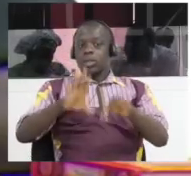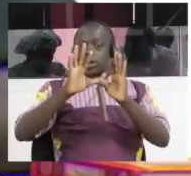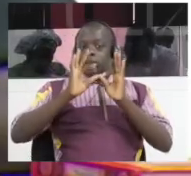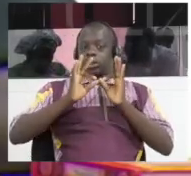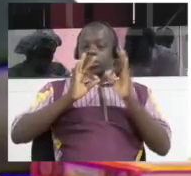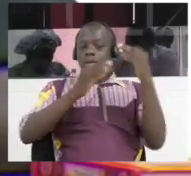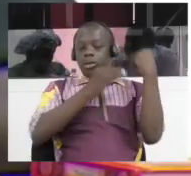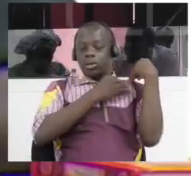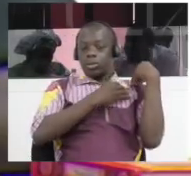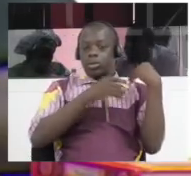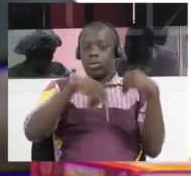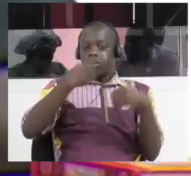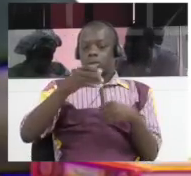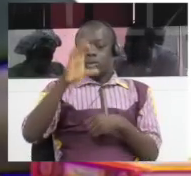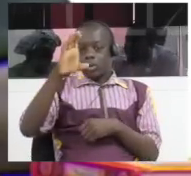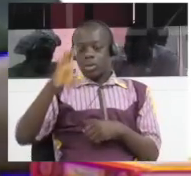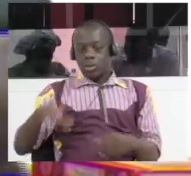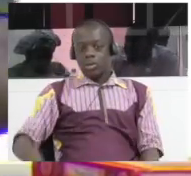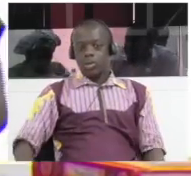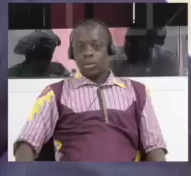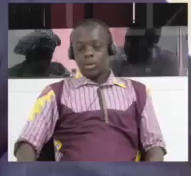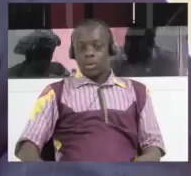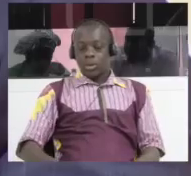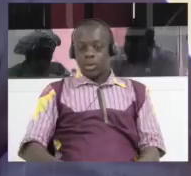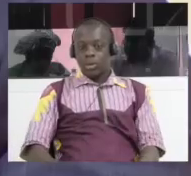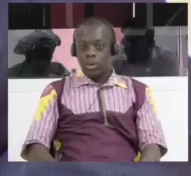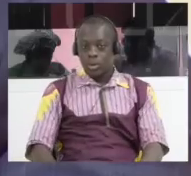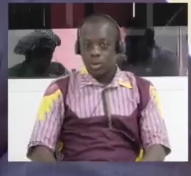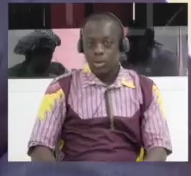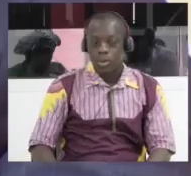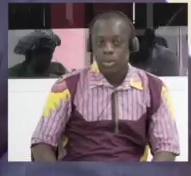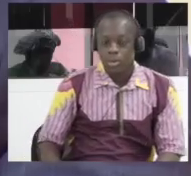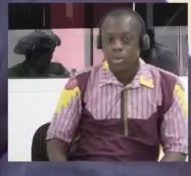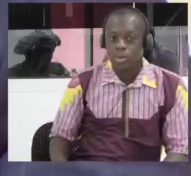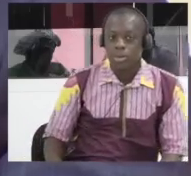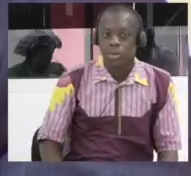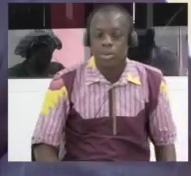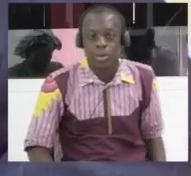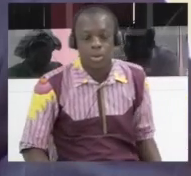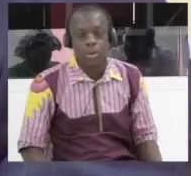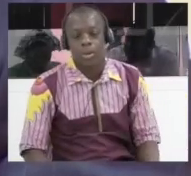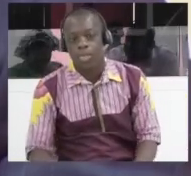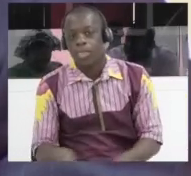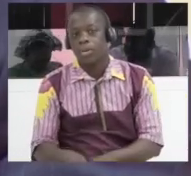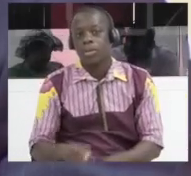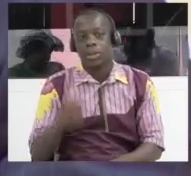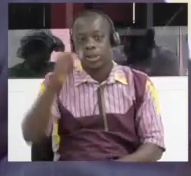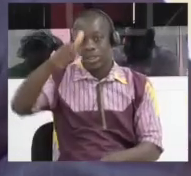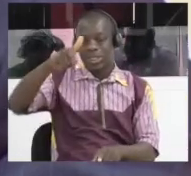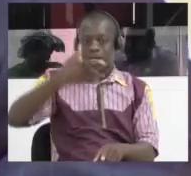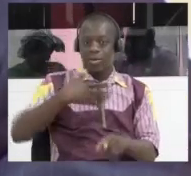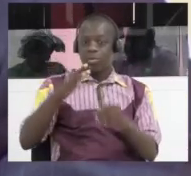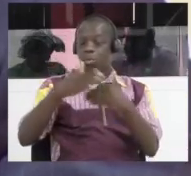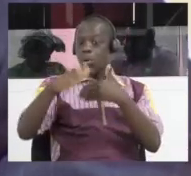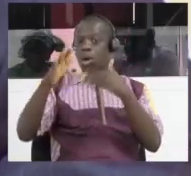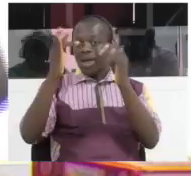the charge of destiny of the country. The Nigerians must have been very knowledgeable in these things, in coup